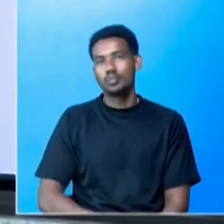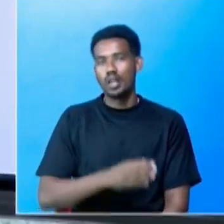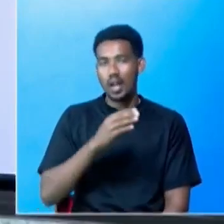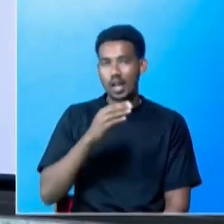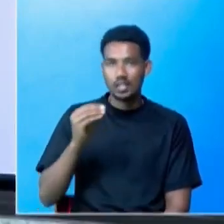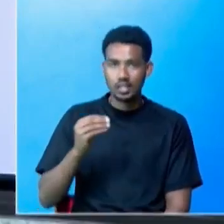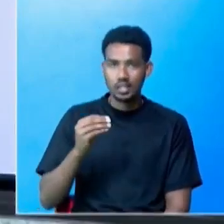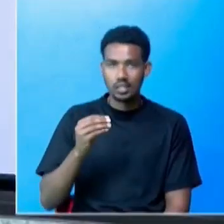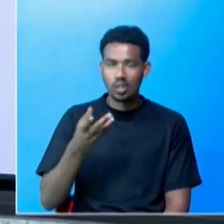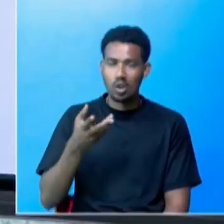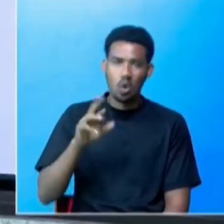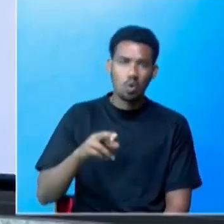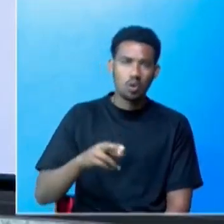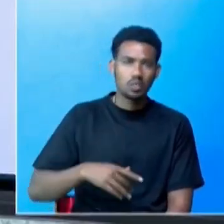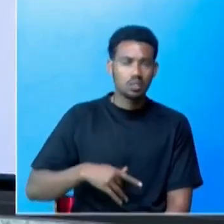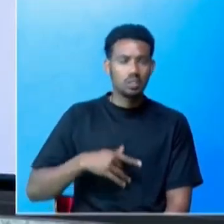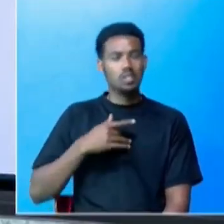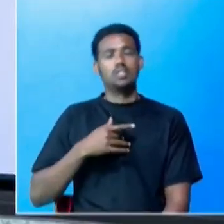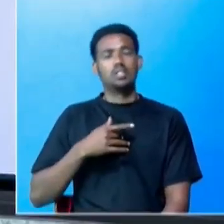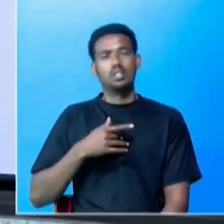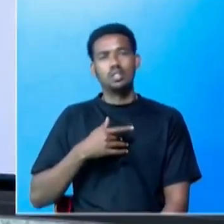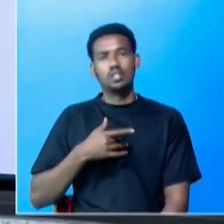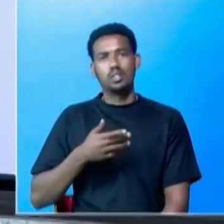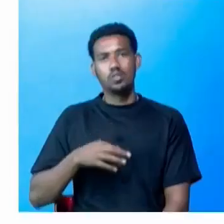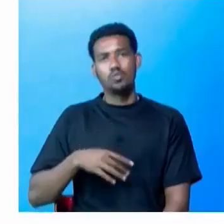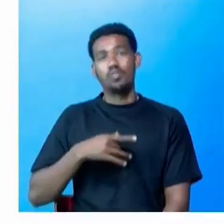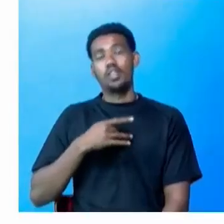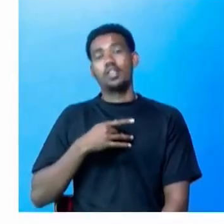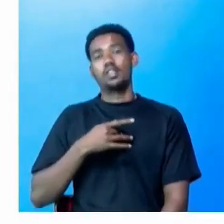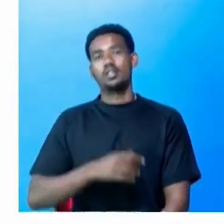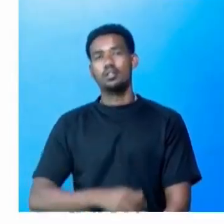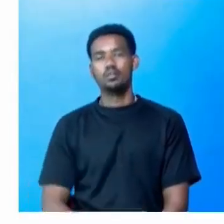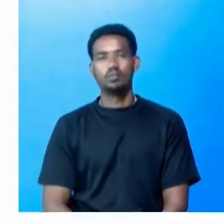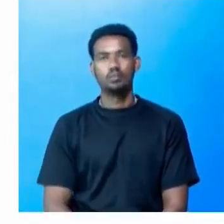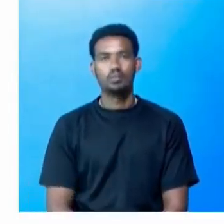and or sense or feeling,